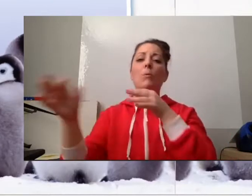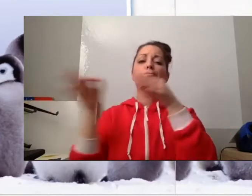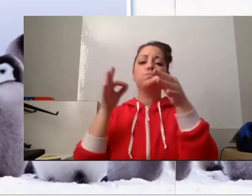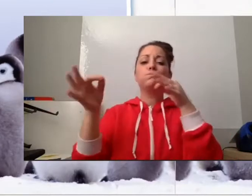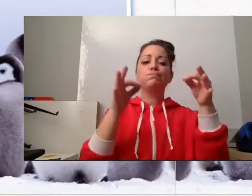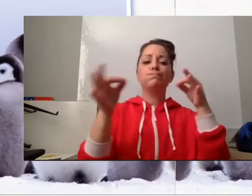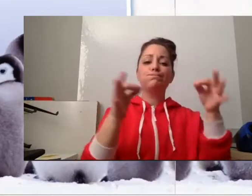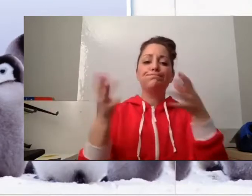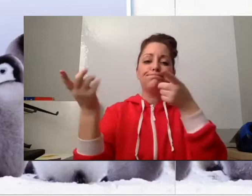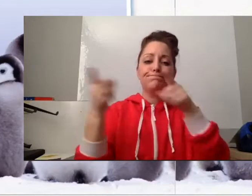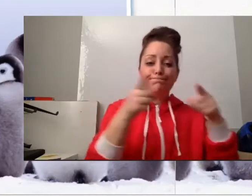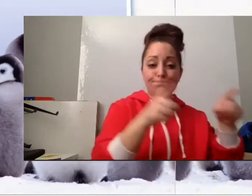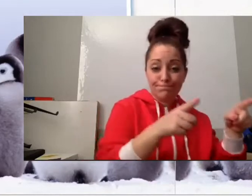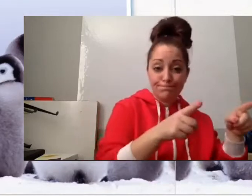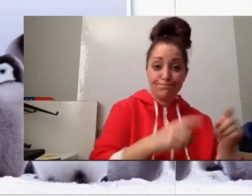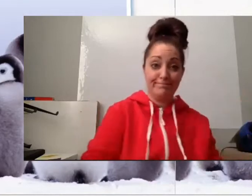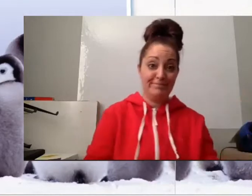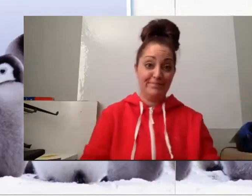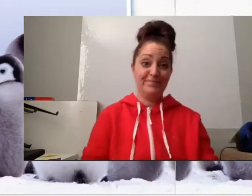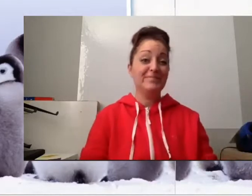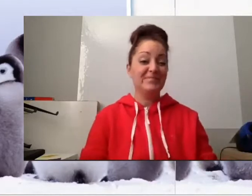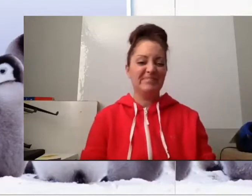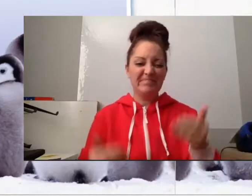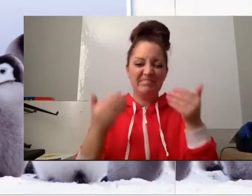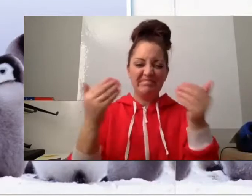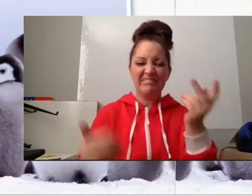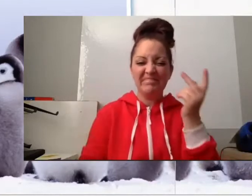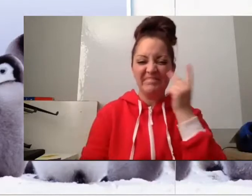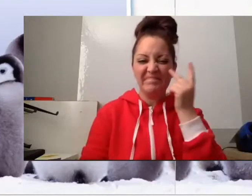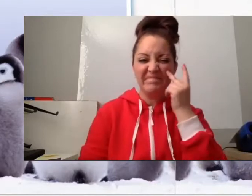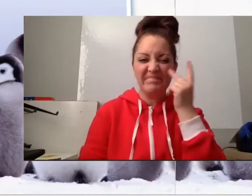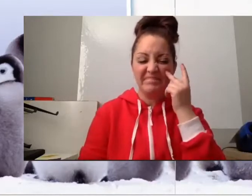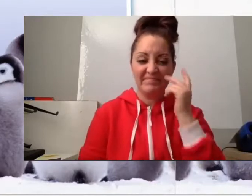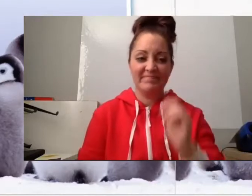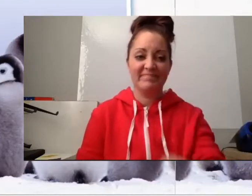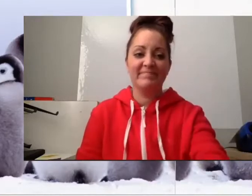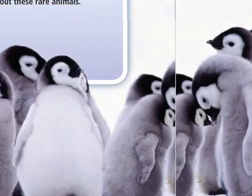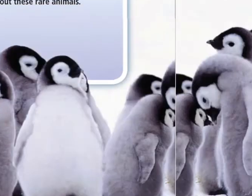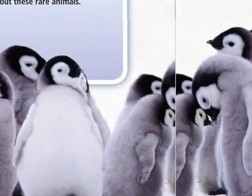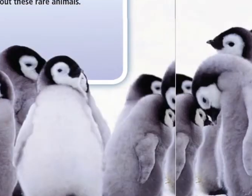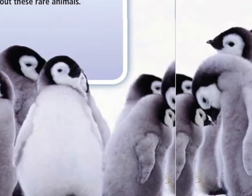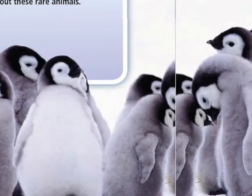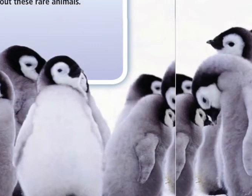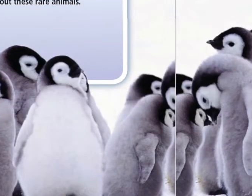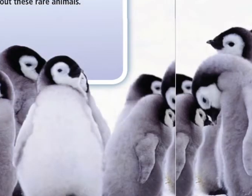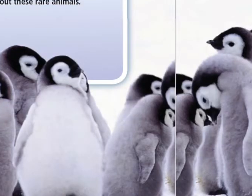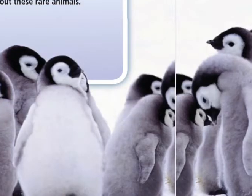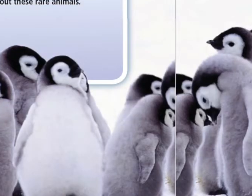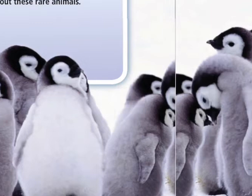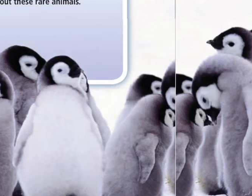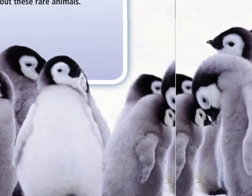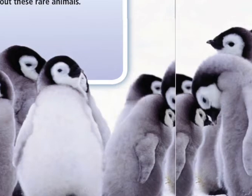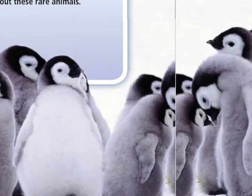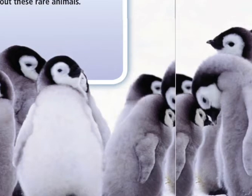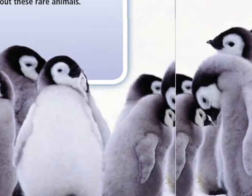Which means it's true information to tell the story as it goes. Let's see.